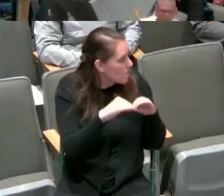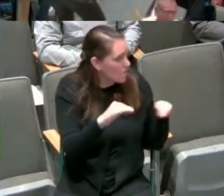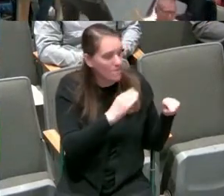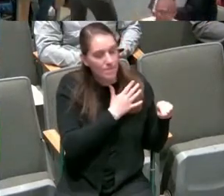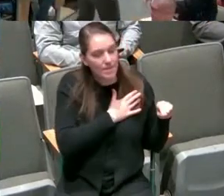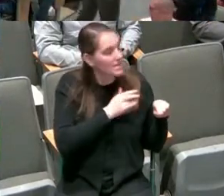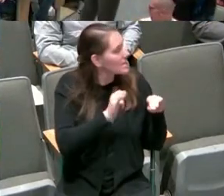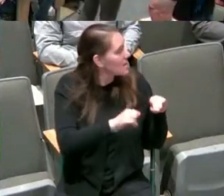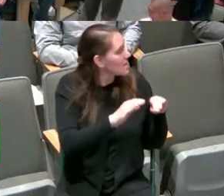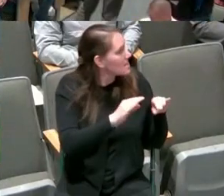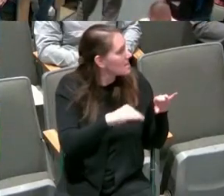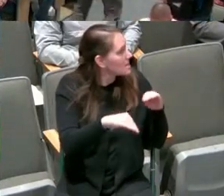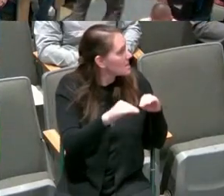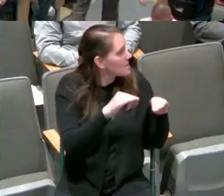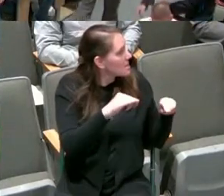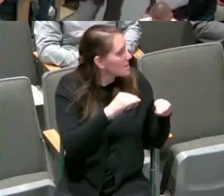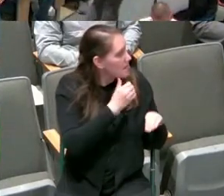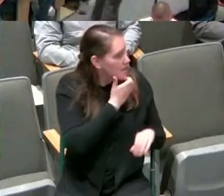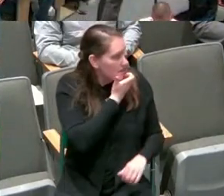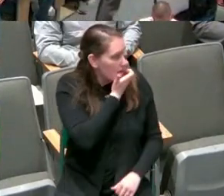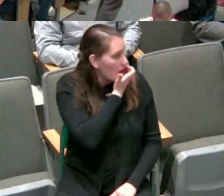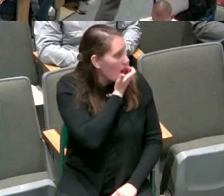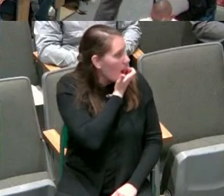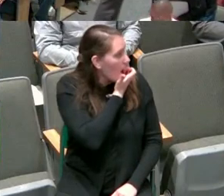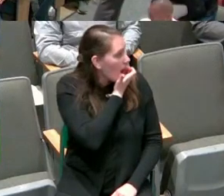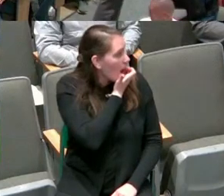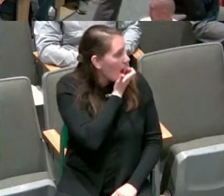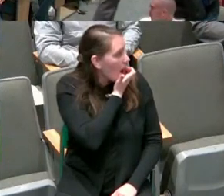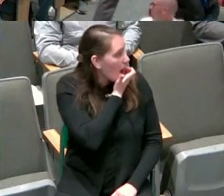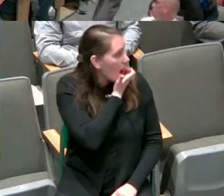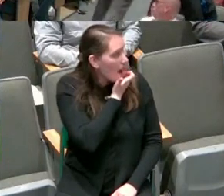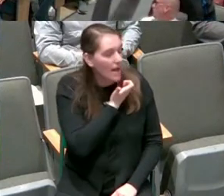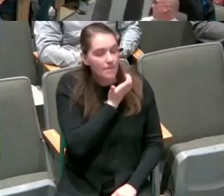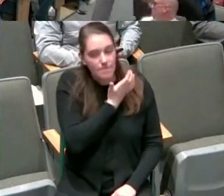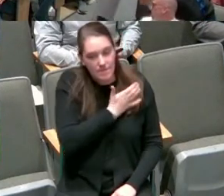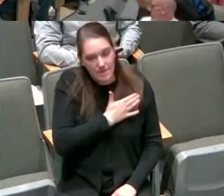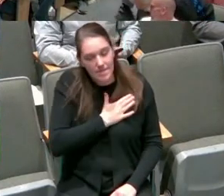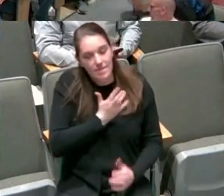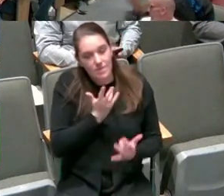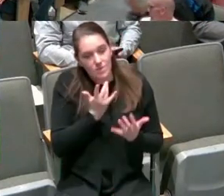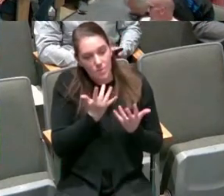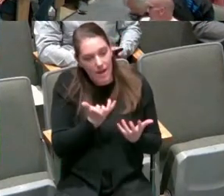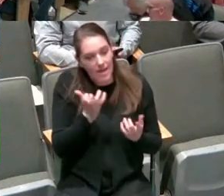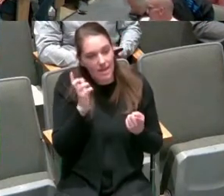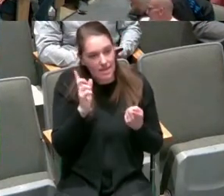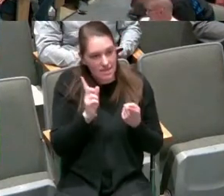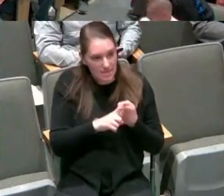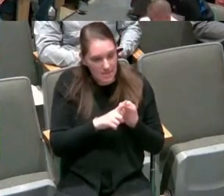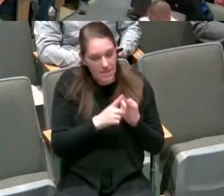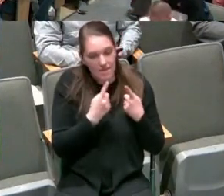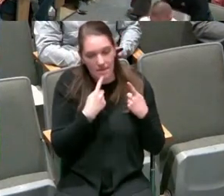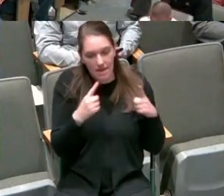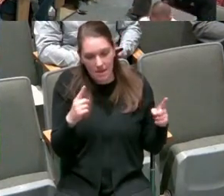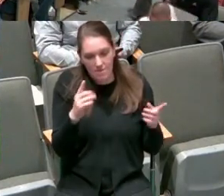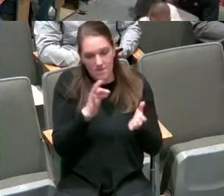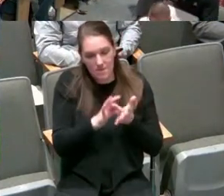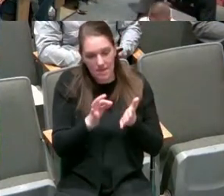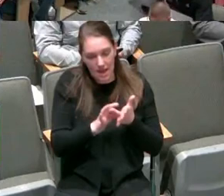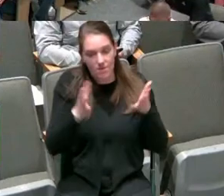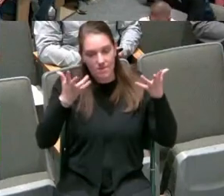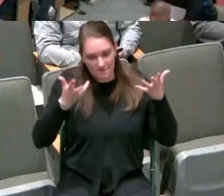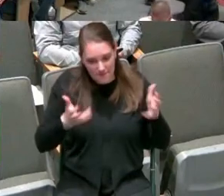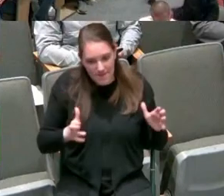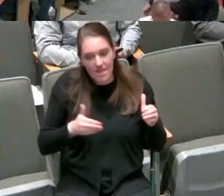still please and they'll get the count done plea please wait until they announce the count to be